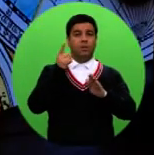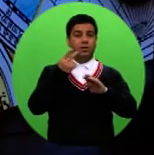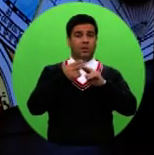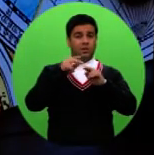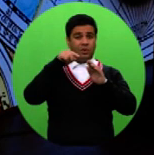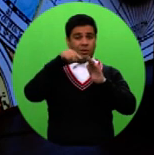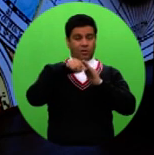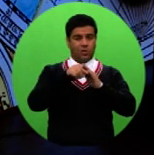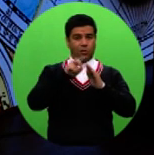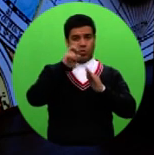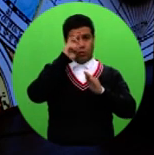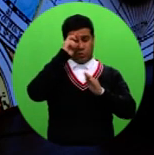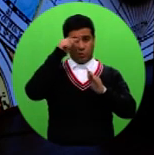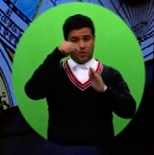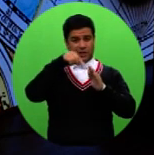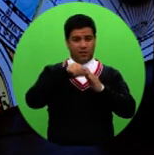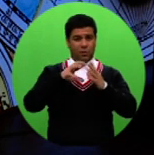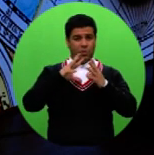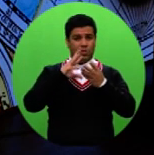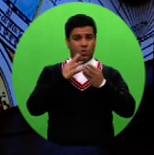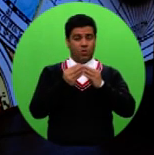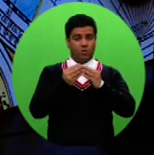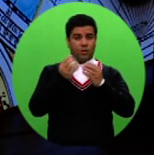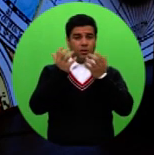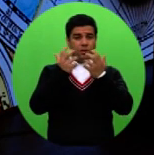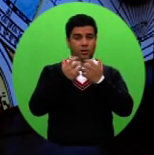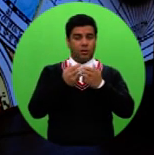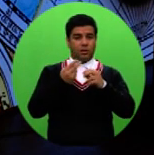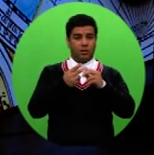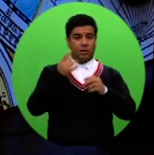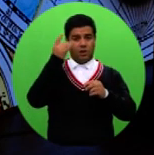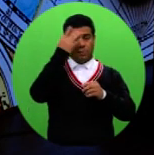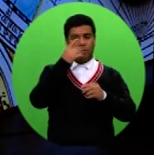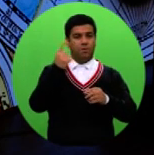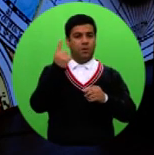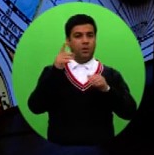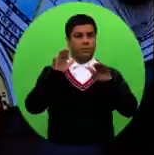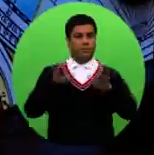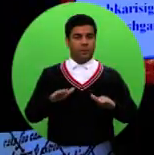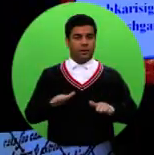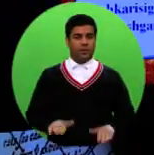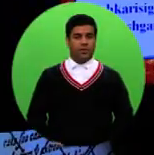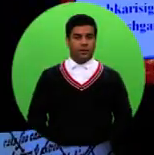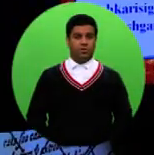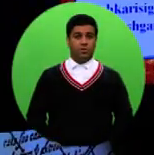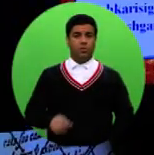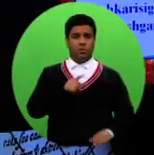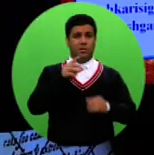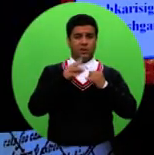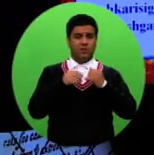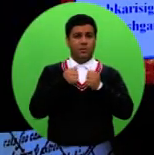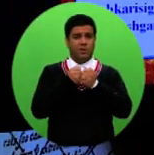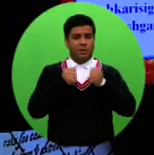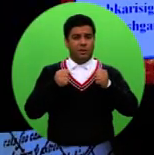chiqa olmaydigan davlatlar soni jihatdan Afrika qit'asi yetakchilik qiladi. Yirik bo'lishga